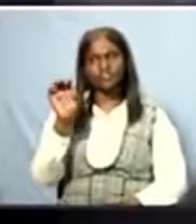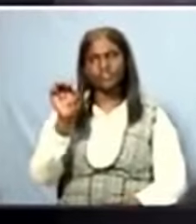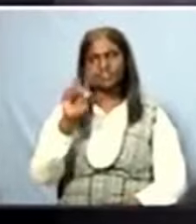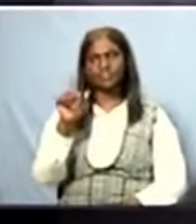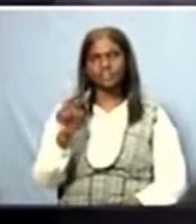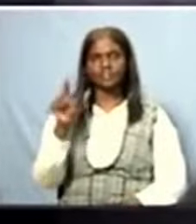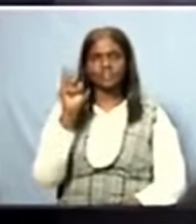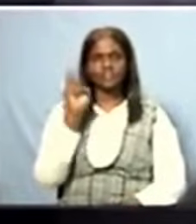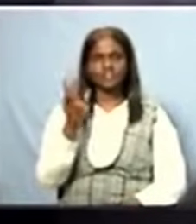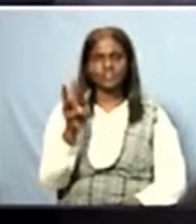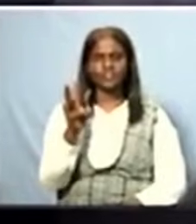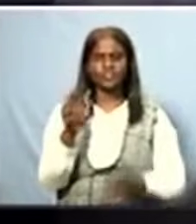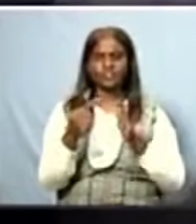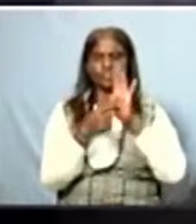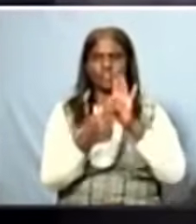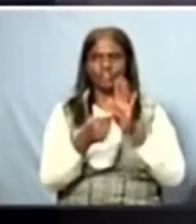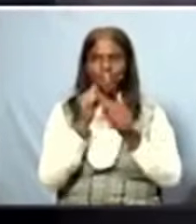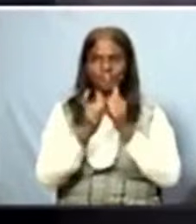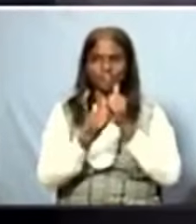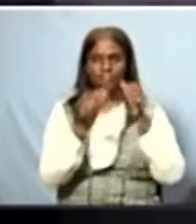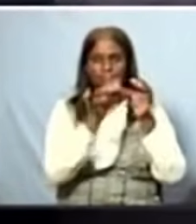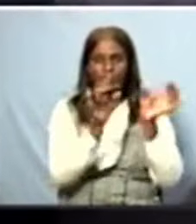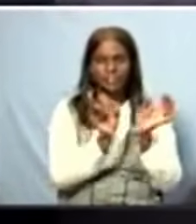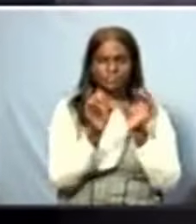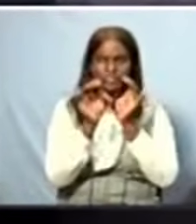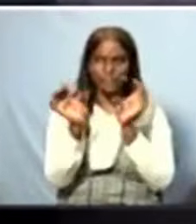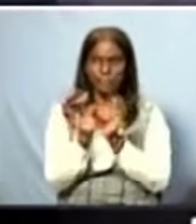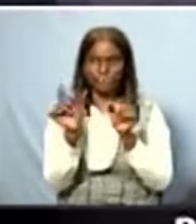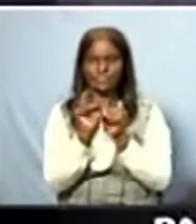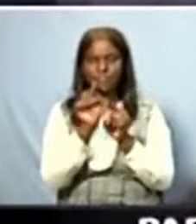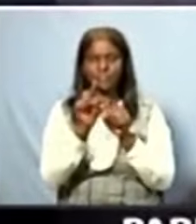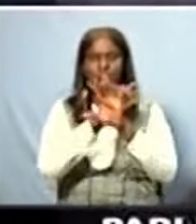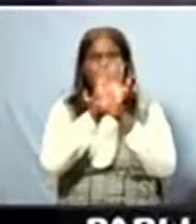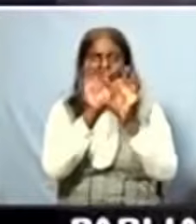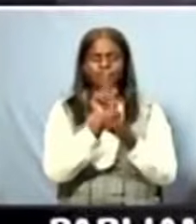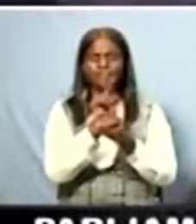would indicate which constituencies. Is that correct